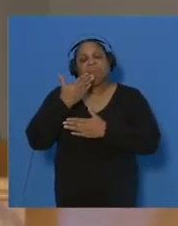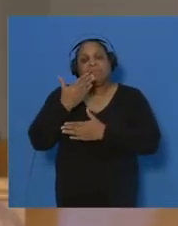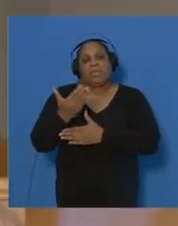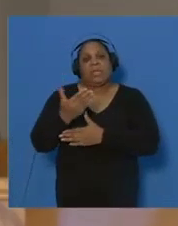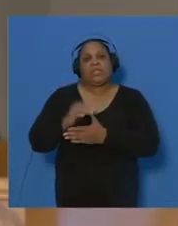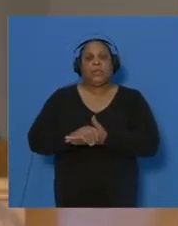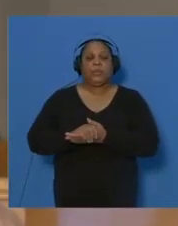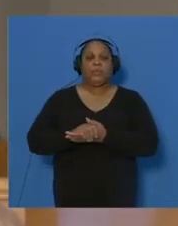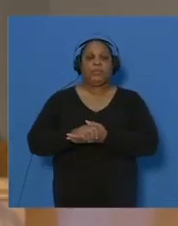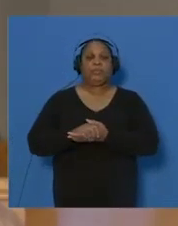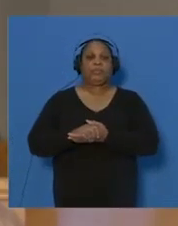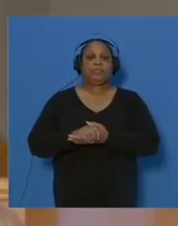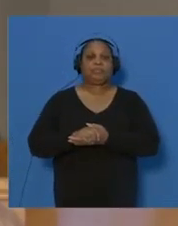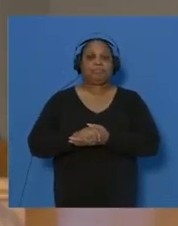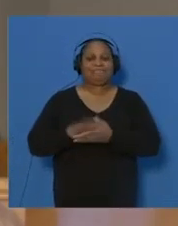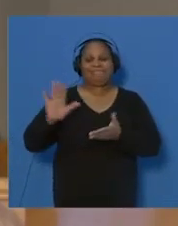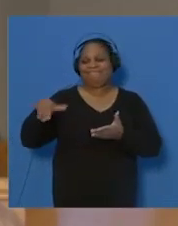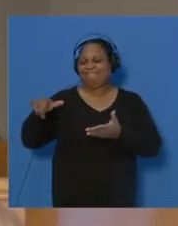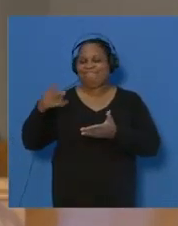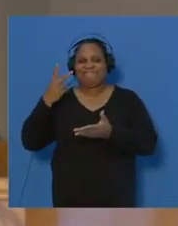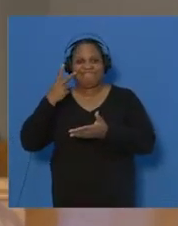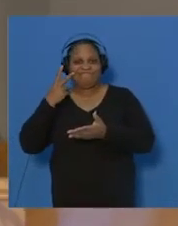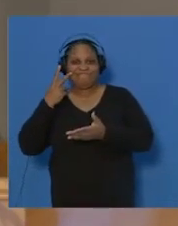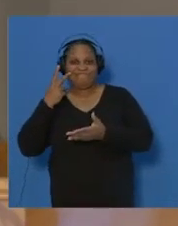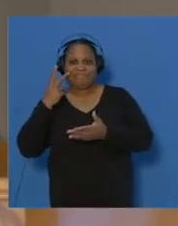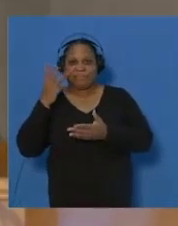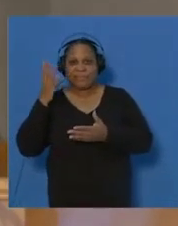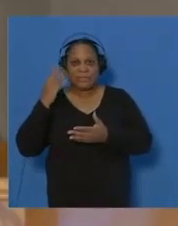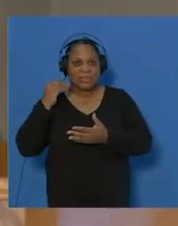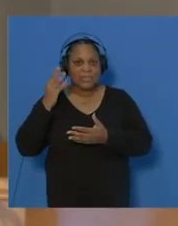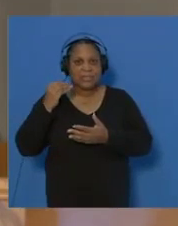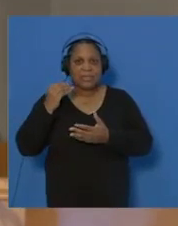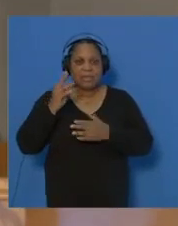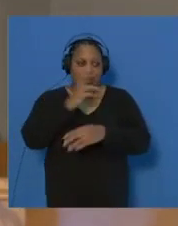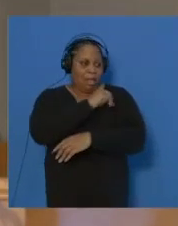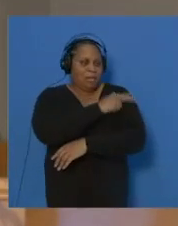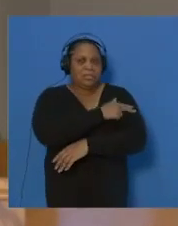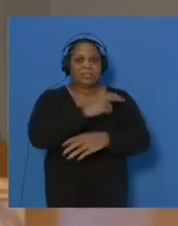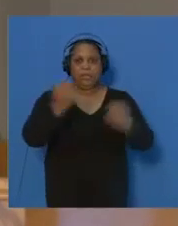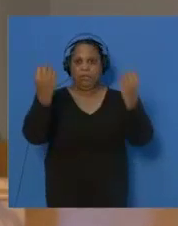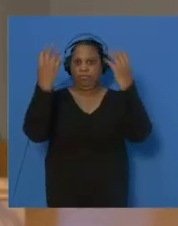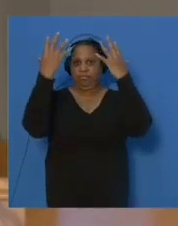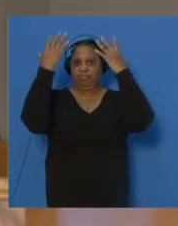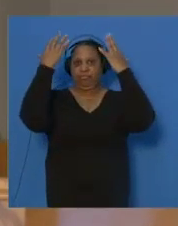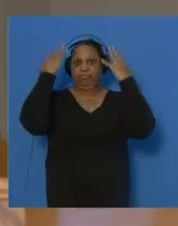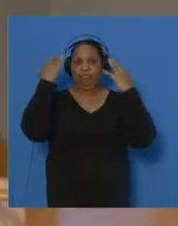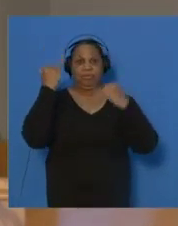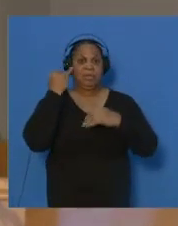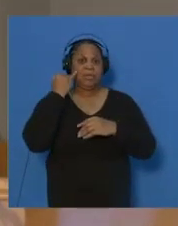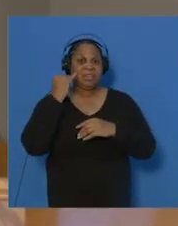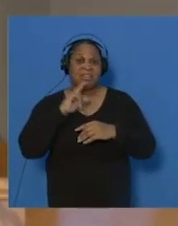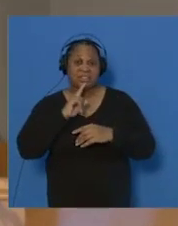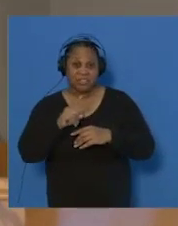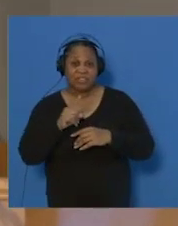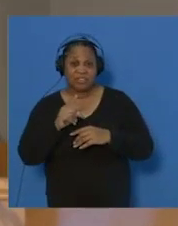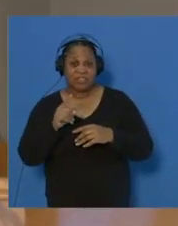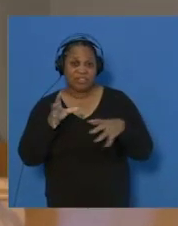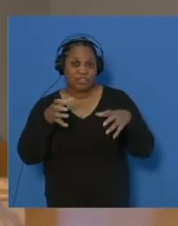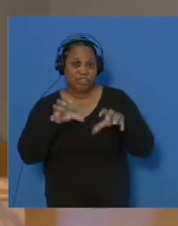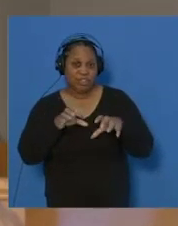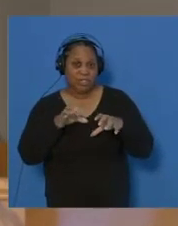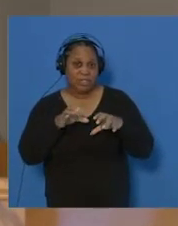We have not seen evidence yet to suggest the hospital is overwhelmed. Is there a plan to lift restrictions on elective